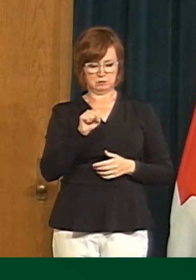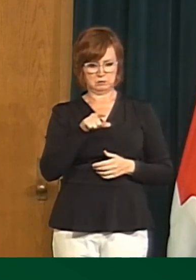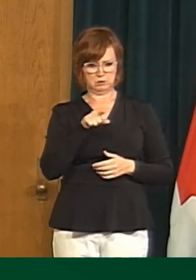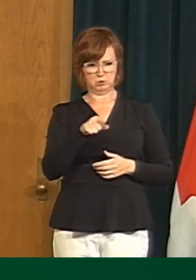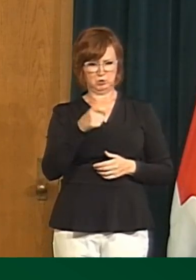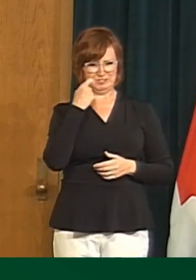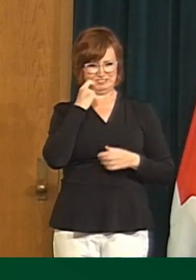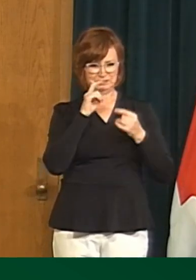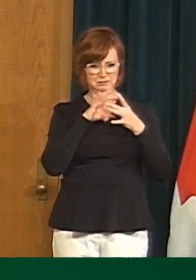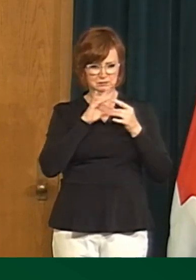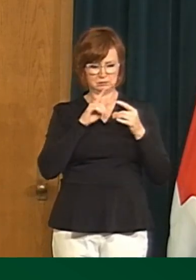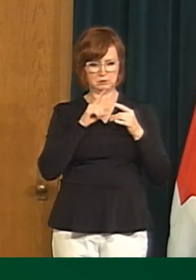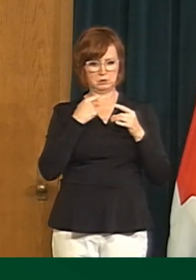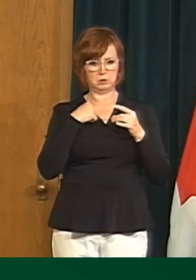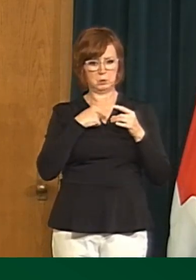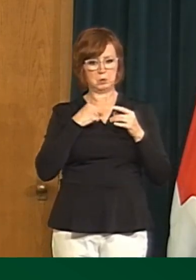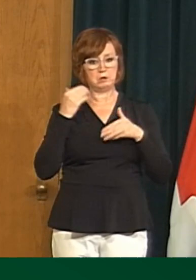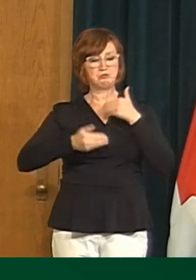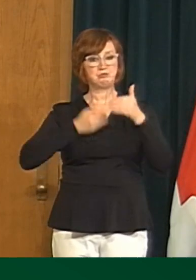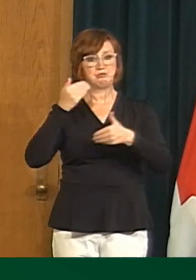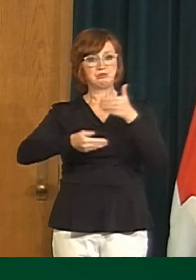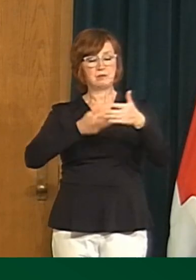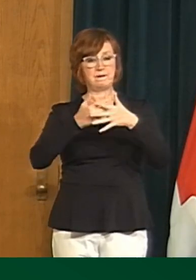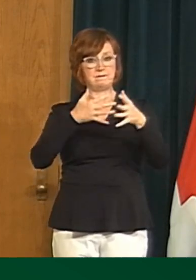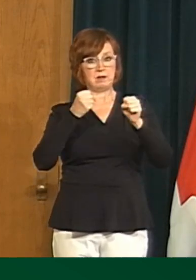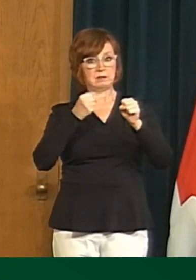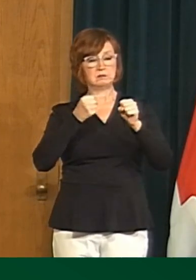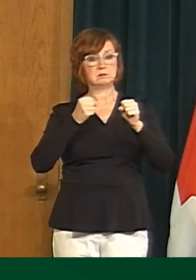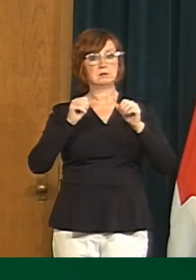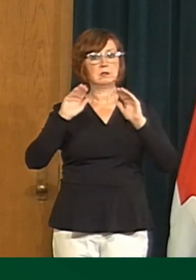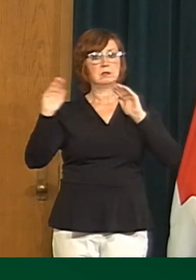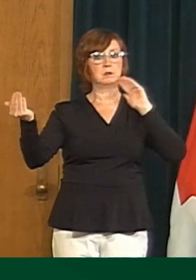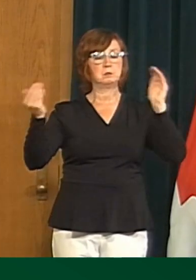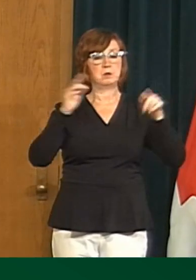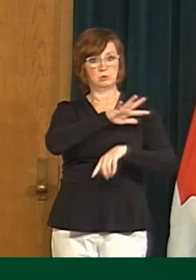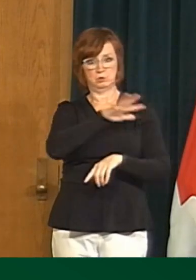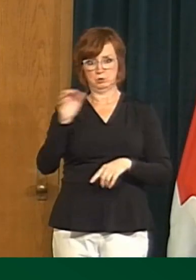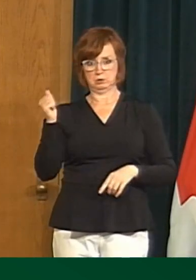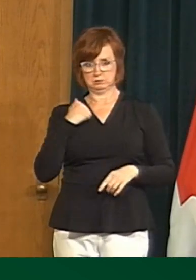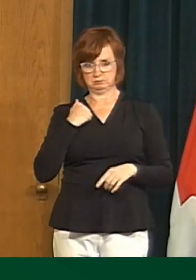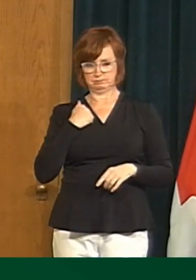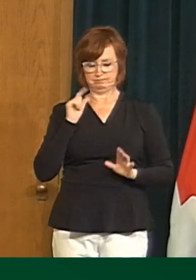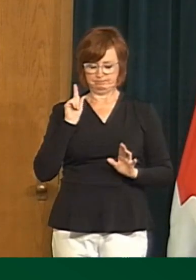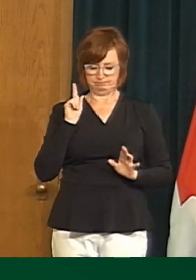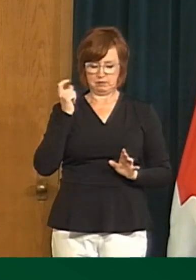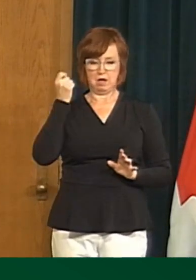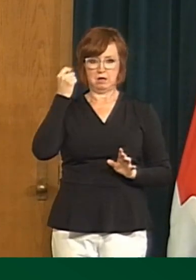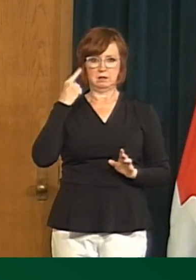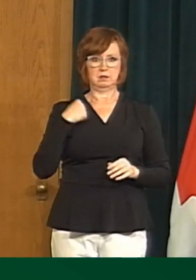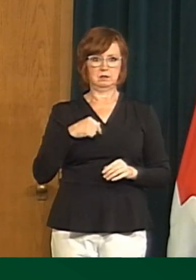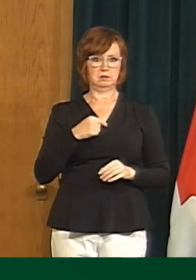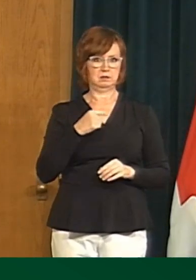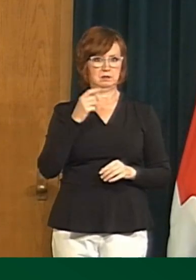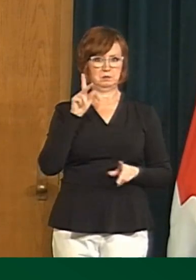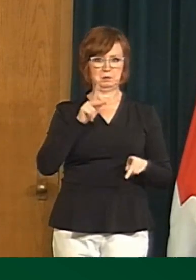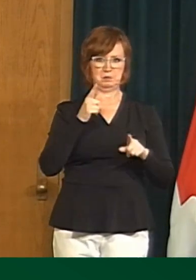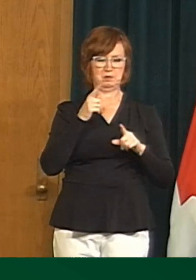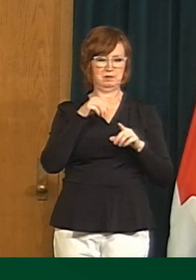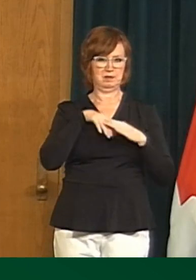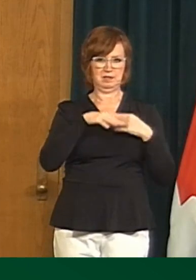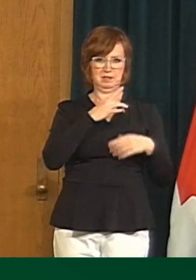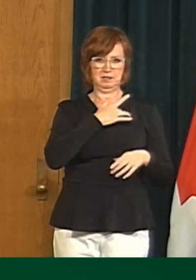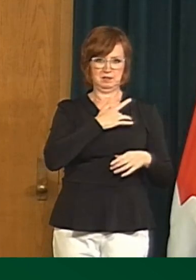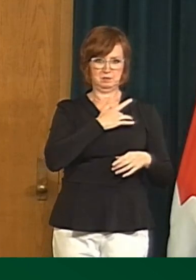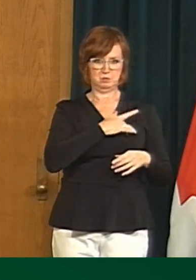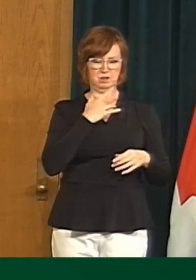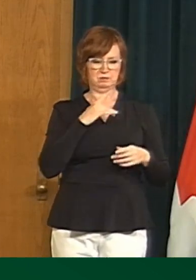fairly quickly in reopening compared to other jurisdictions. There are those in the province who feel like we're not moving quickly enough, that